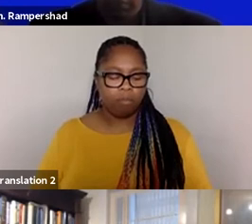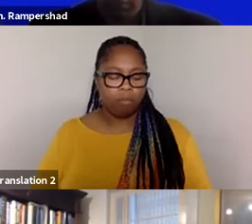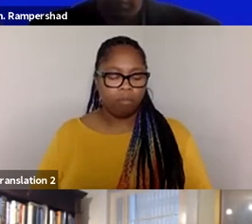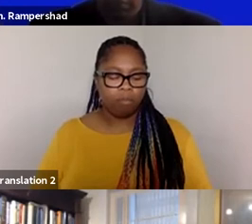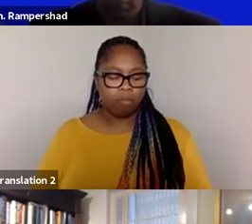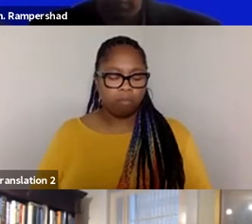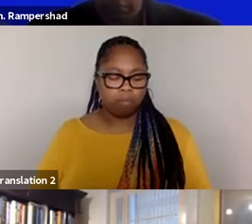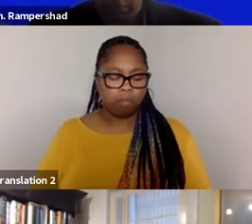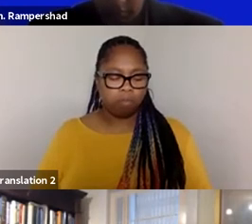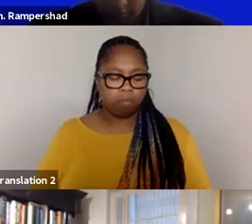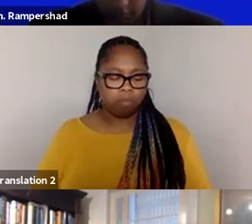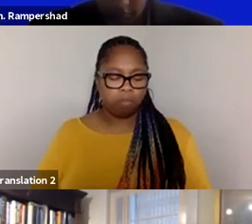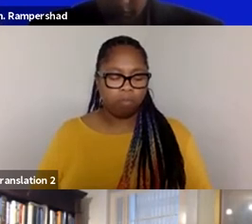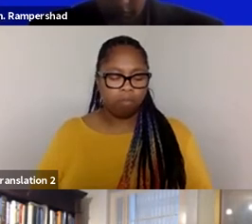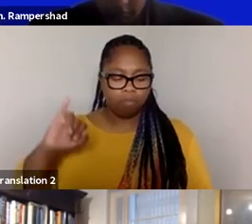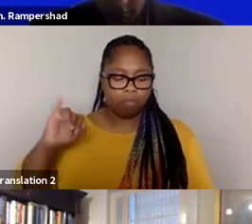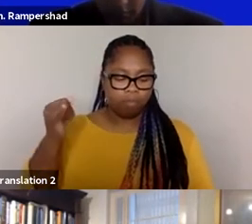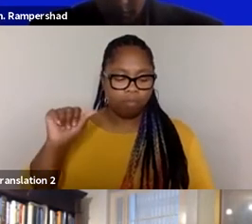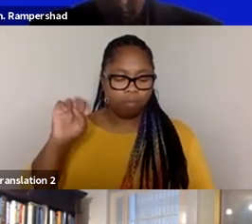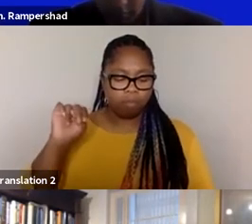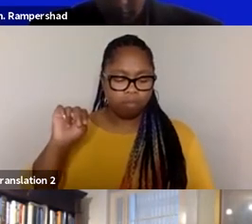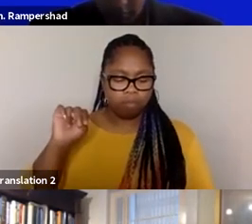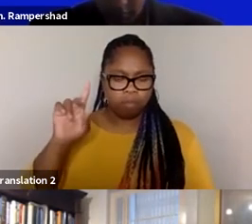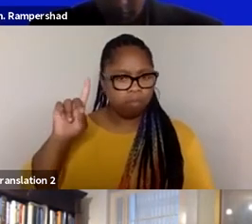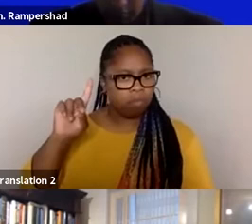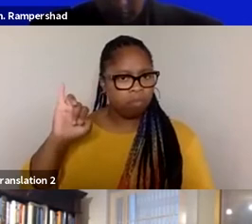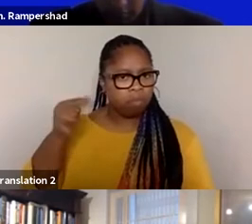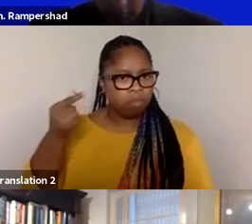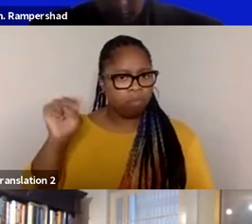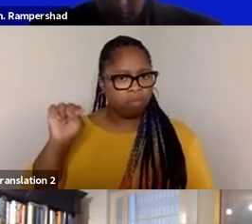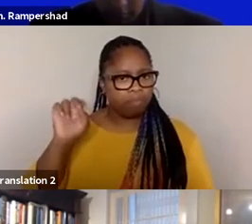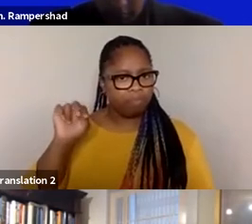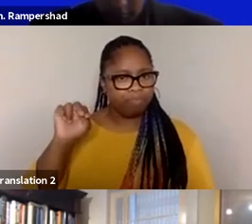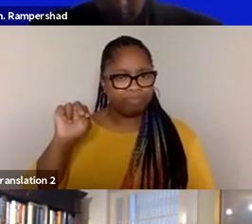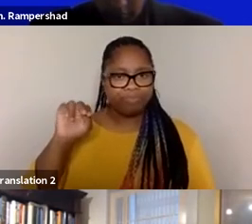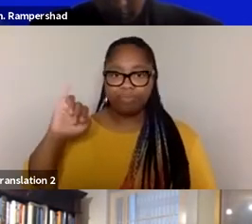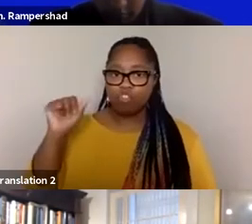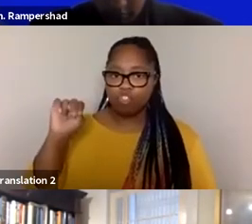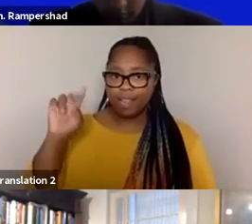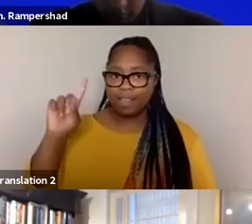Is that Jan Degnan? Jan Degnan?